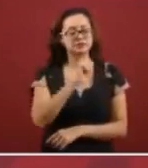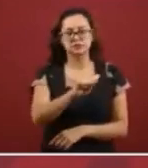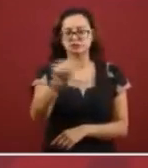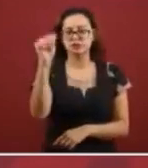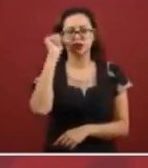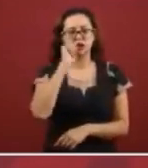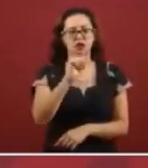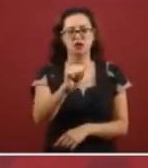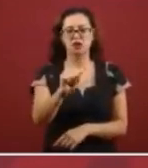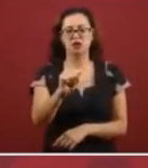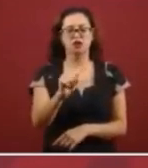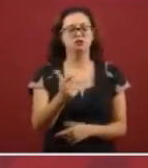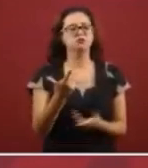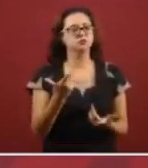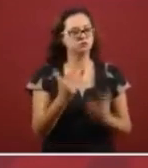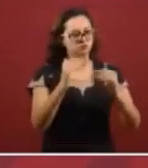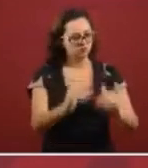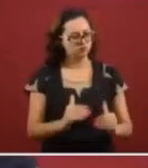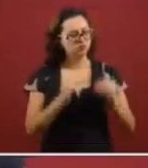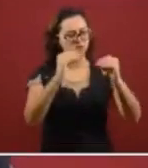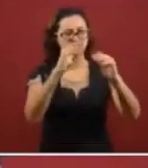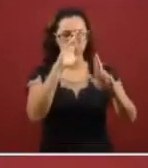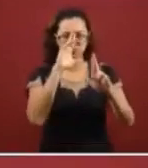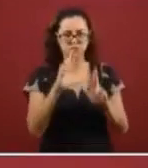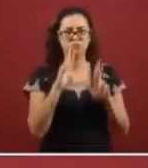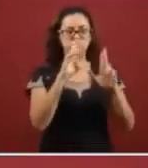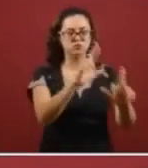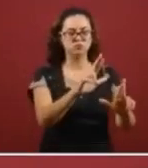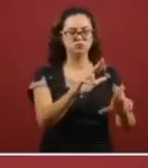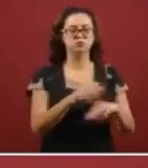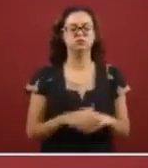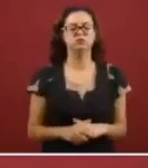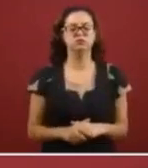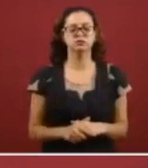Always give them their place.